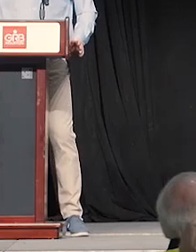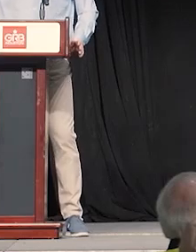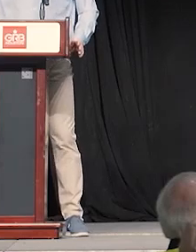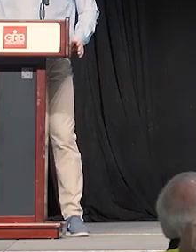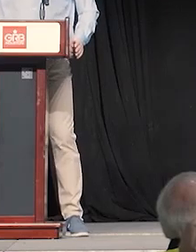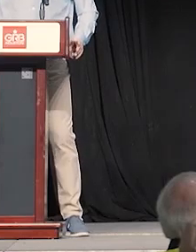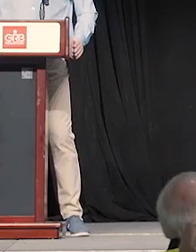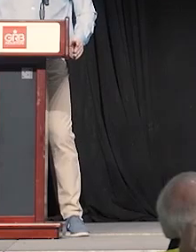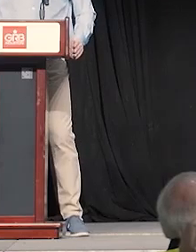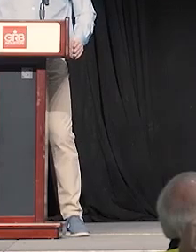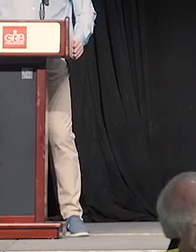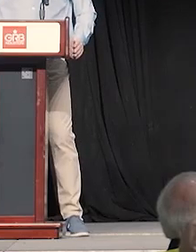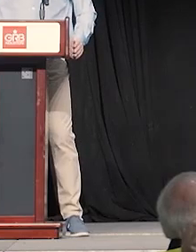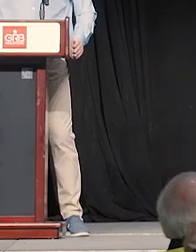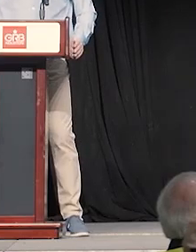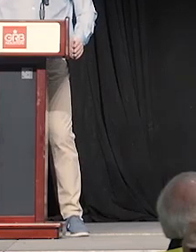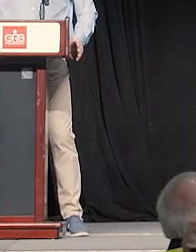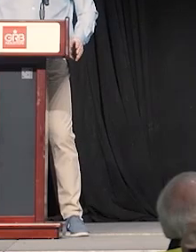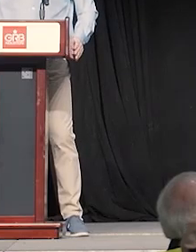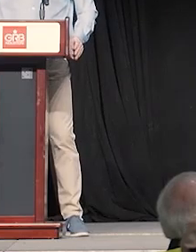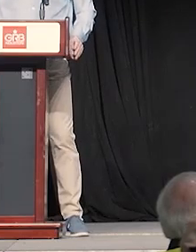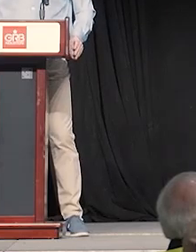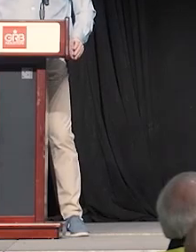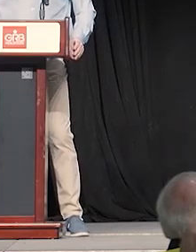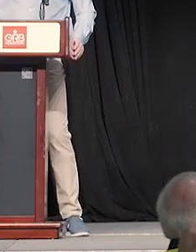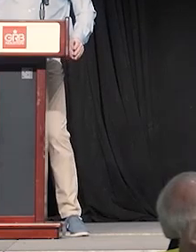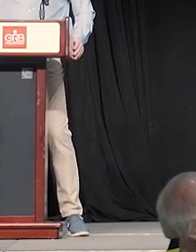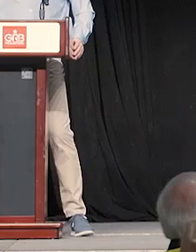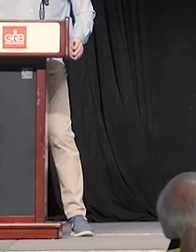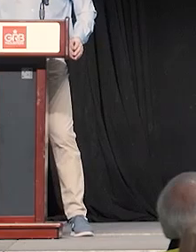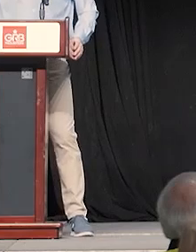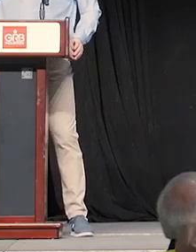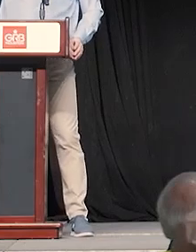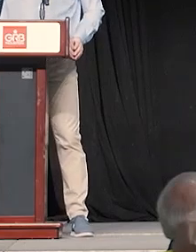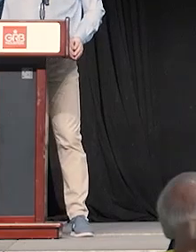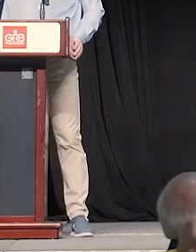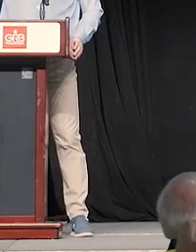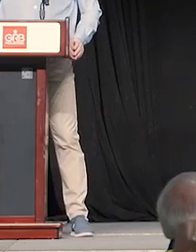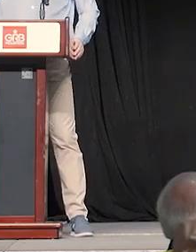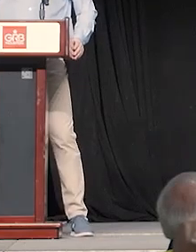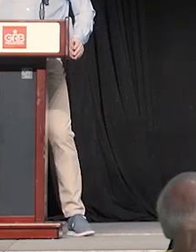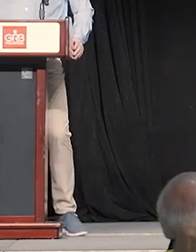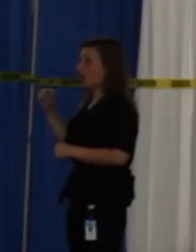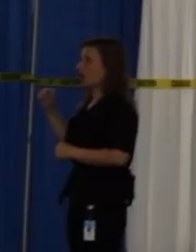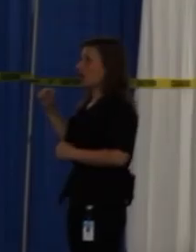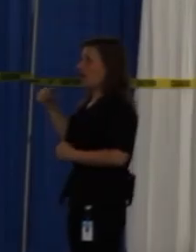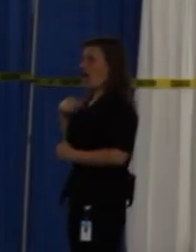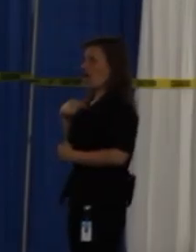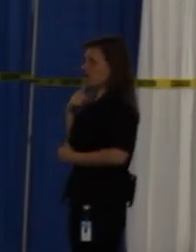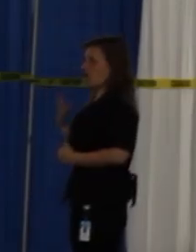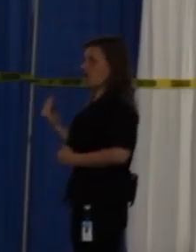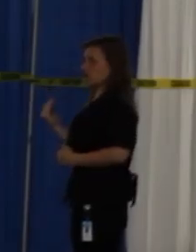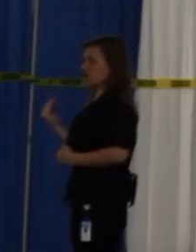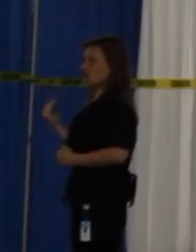the first storm of the year, 1983, was an August storm named Alicia. I was 14 years old in Sharpstown. I helped